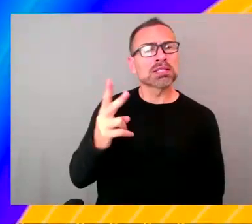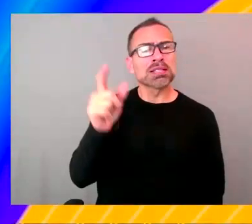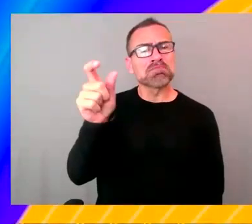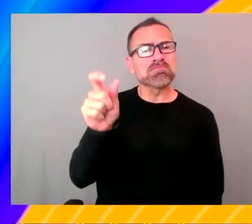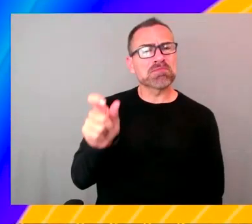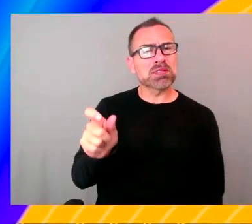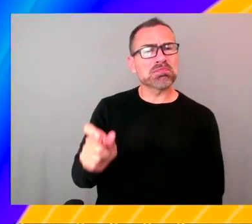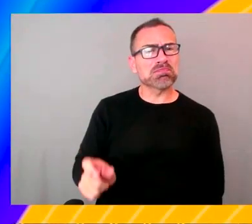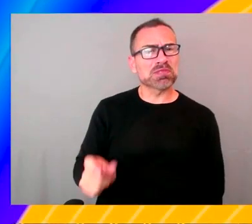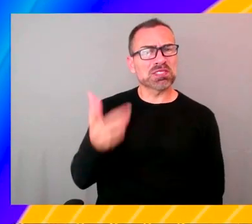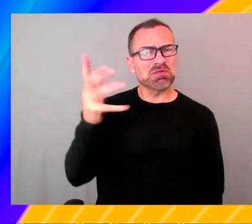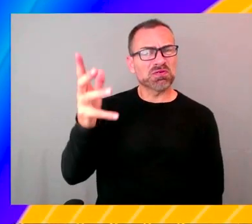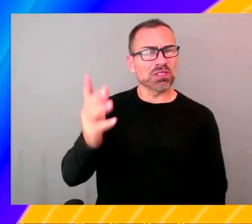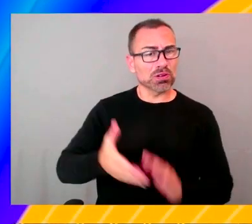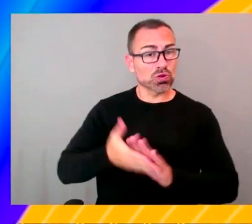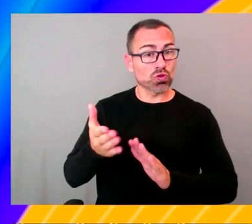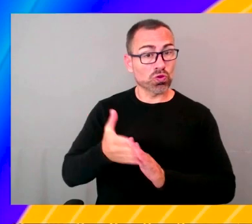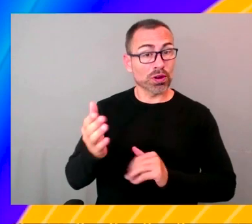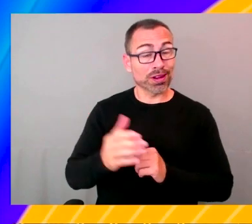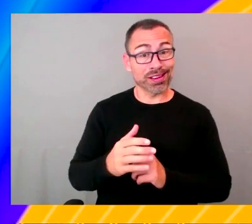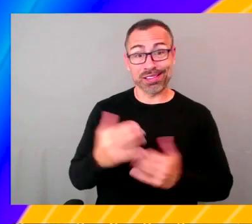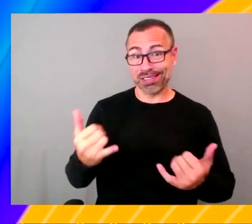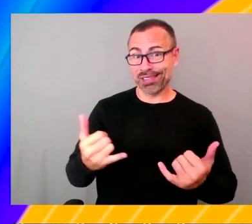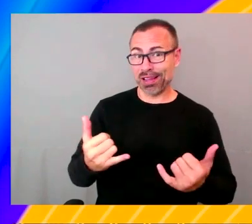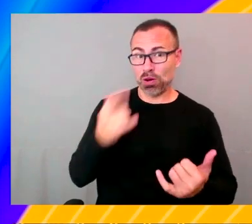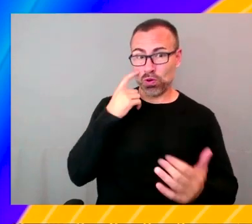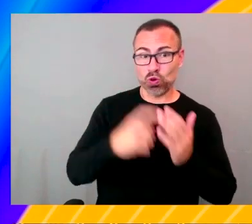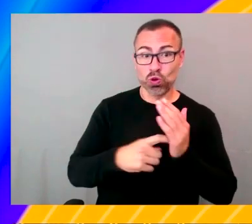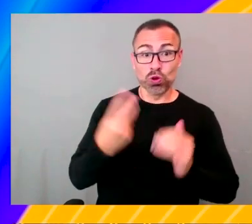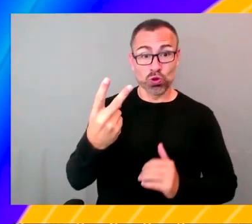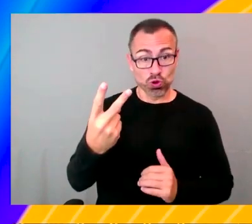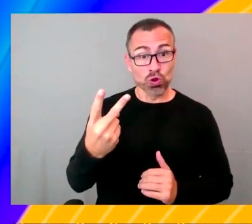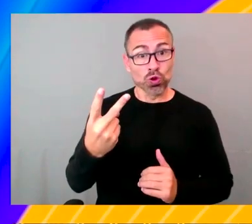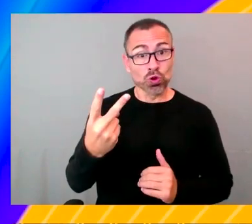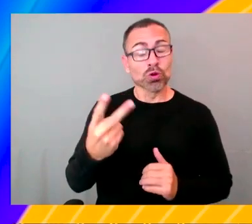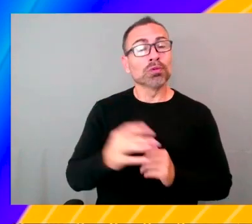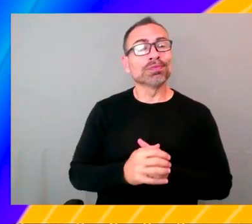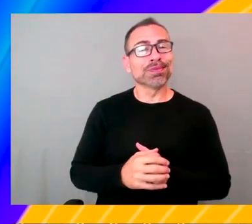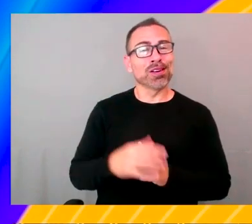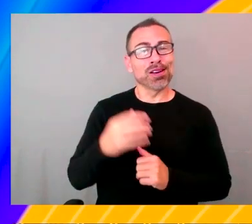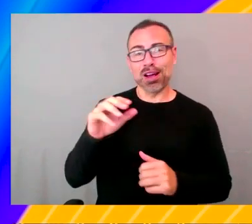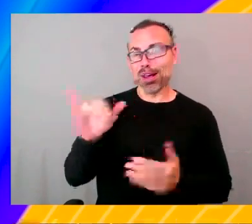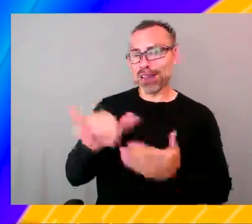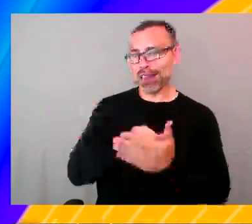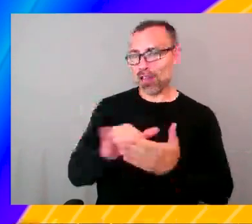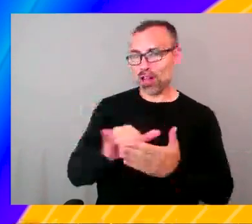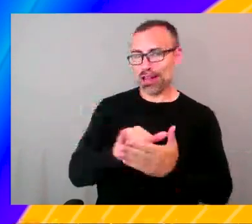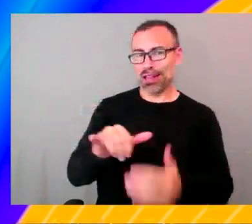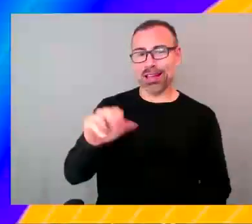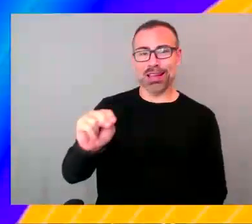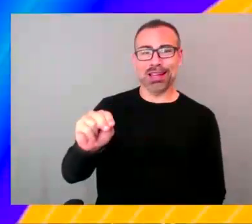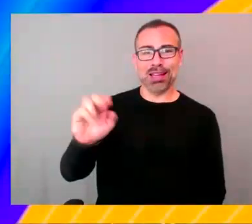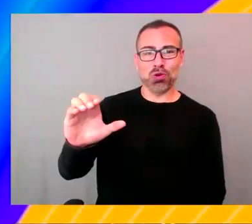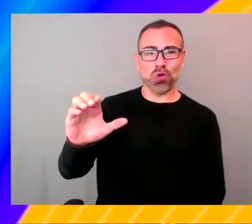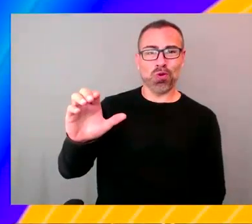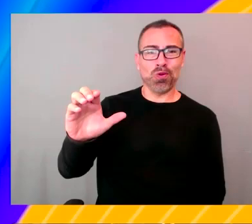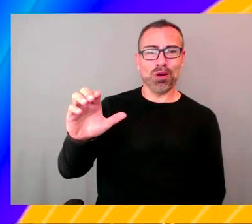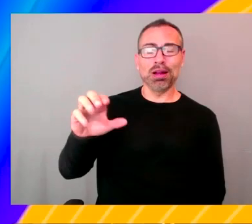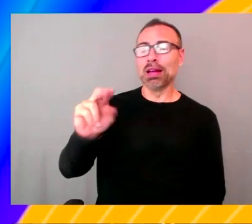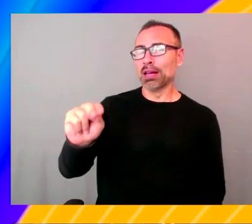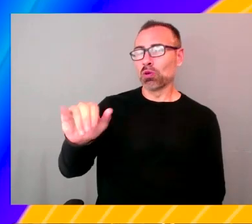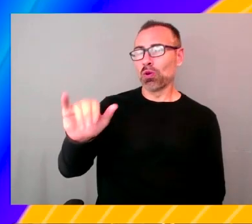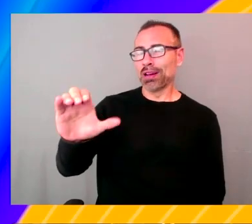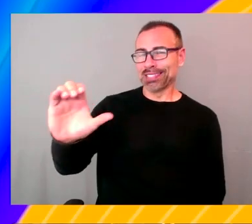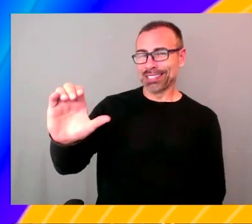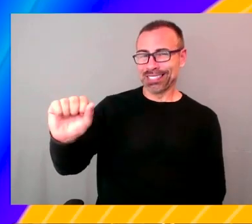2 new instances here. NYC Summit. NYC Summit. So with the tag that I created. That's the tag. That's the tag. Okay, so when you add that